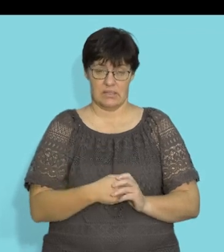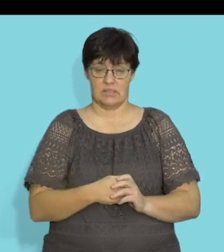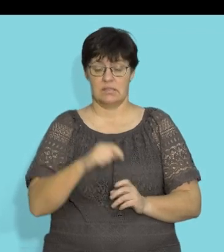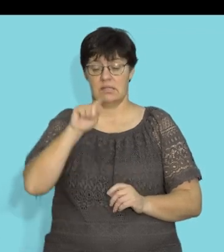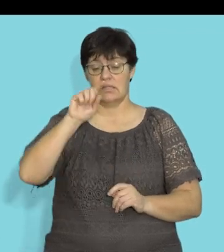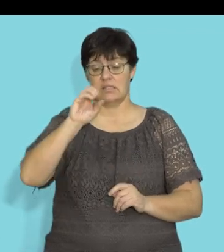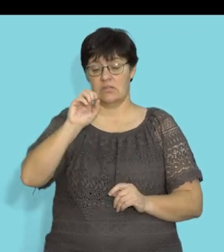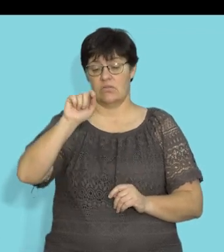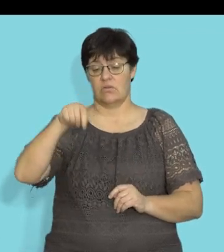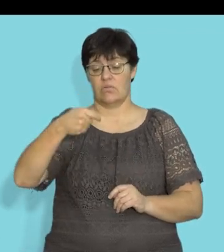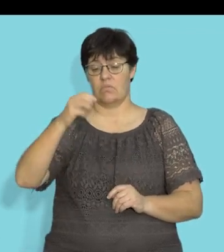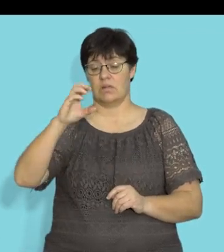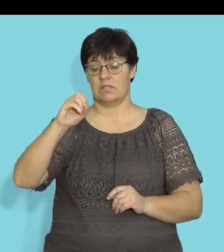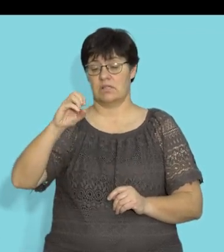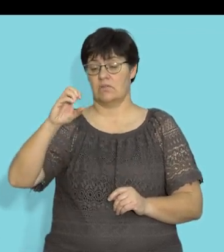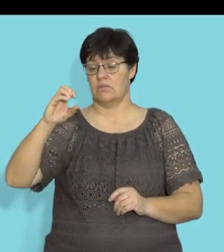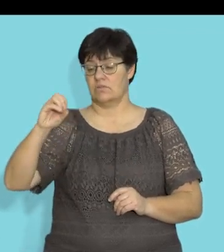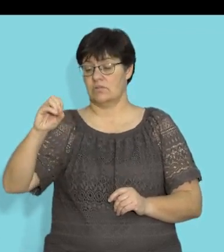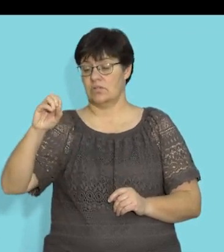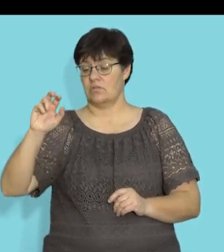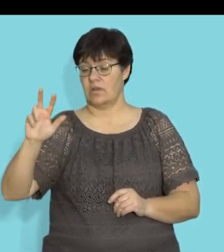0,08 plus